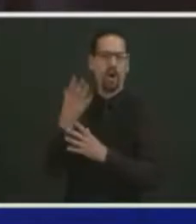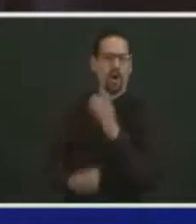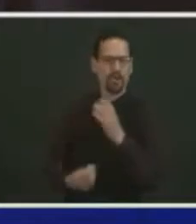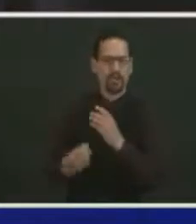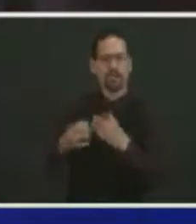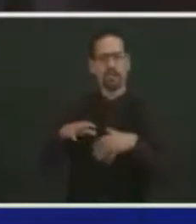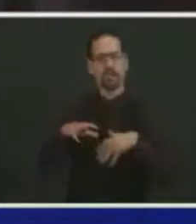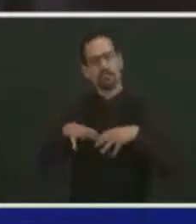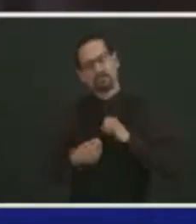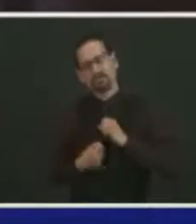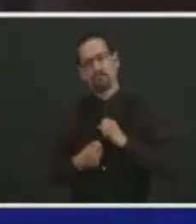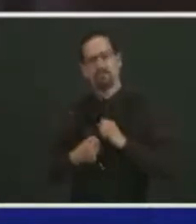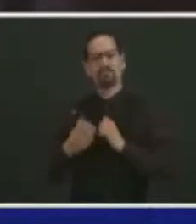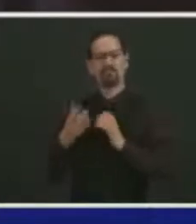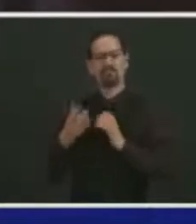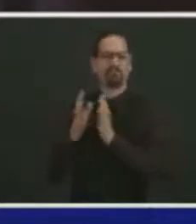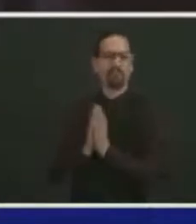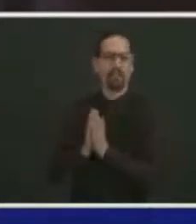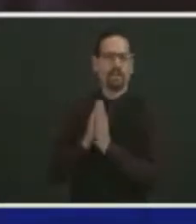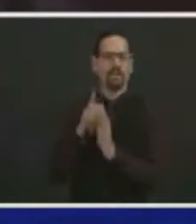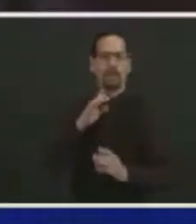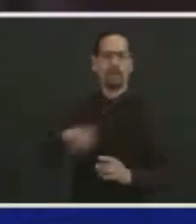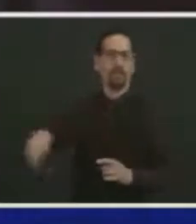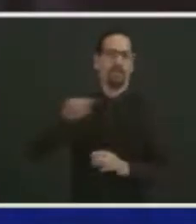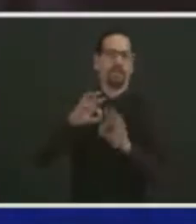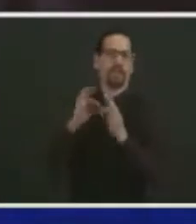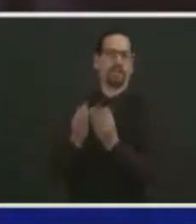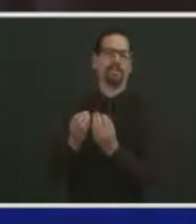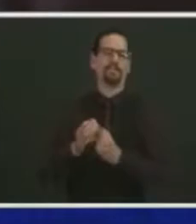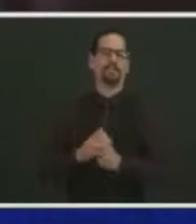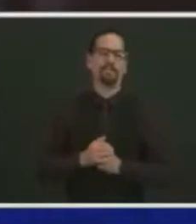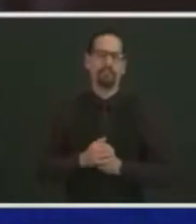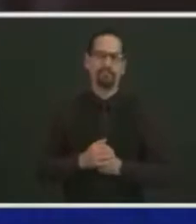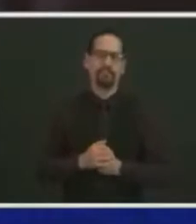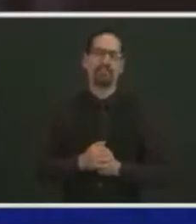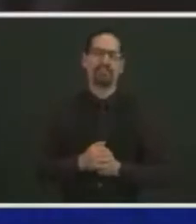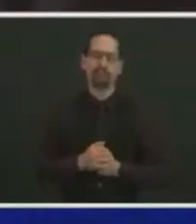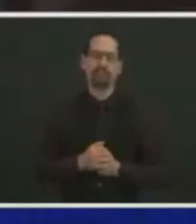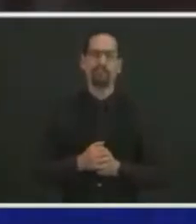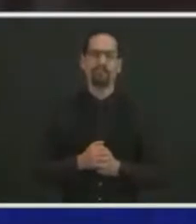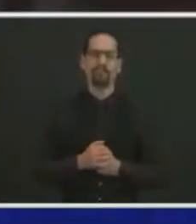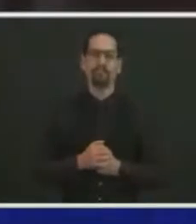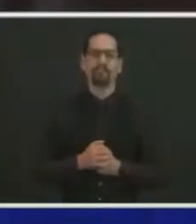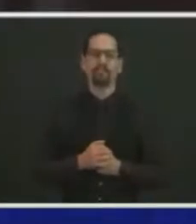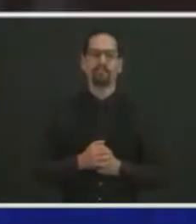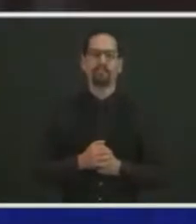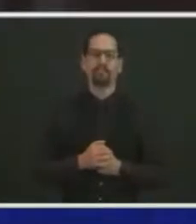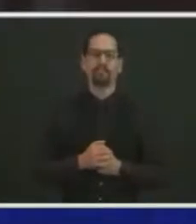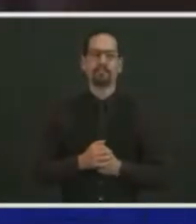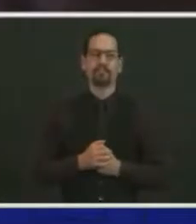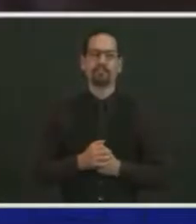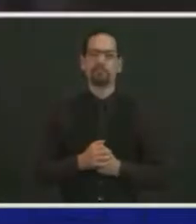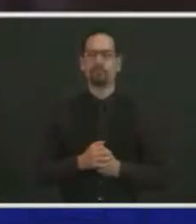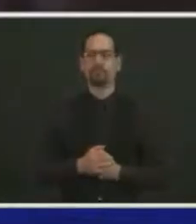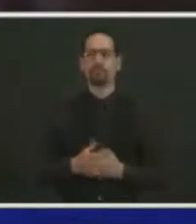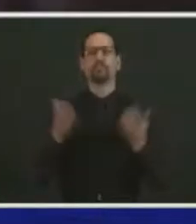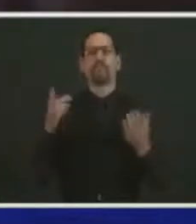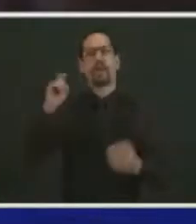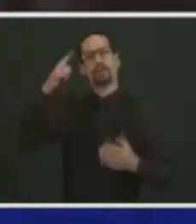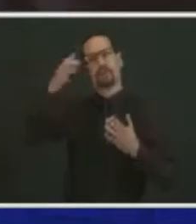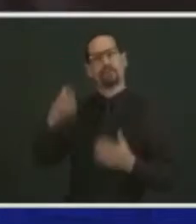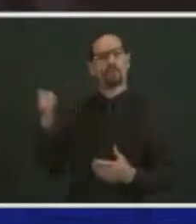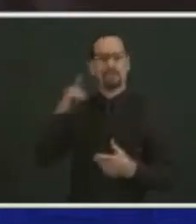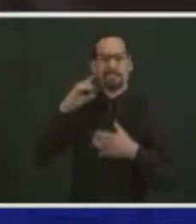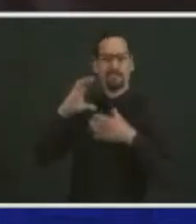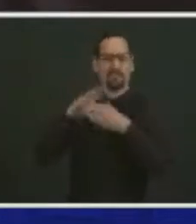the families of these Rhode Islanders. The governor also did an excellent job